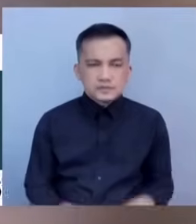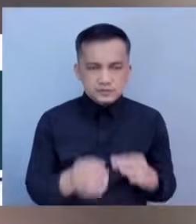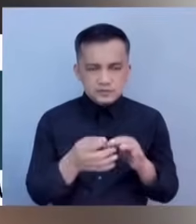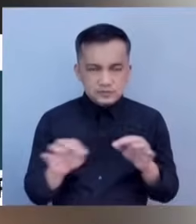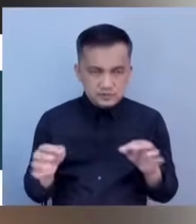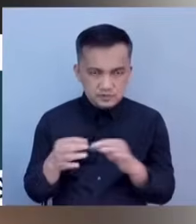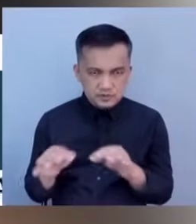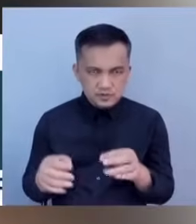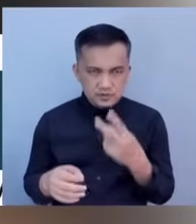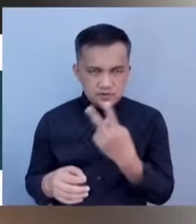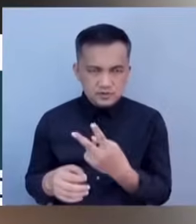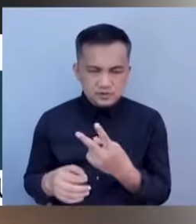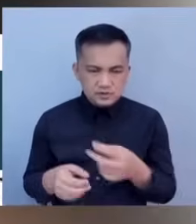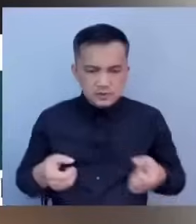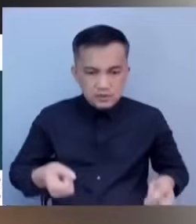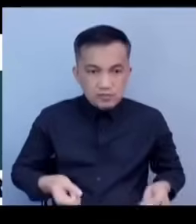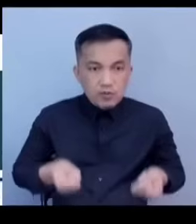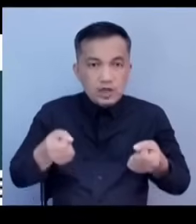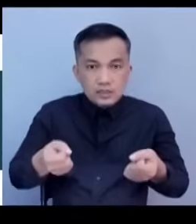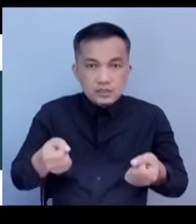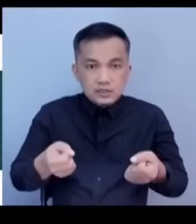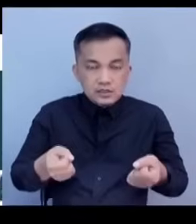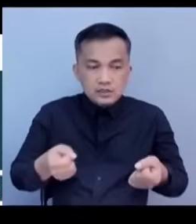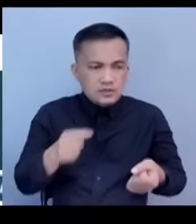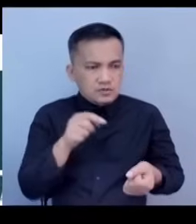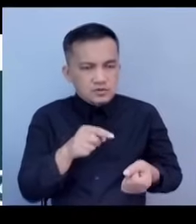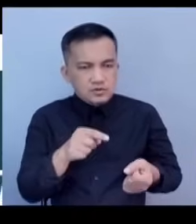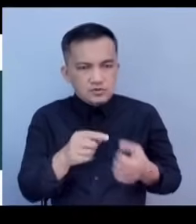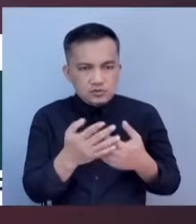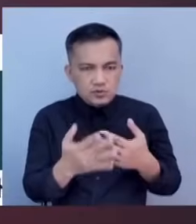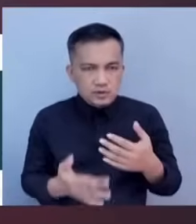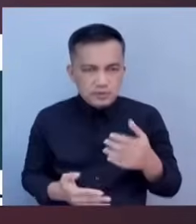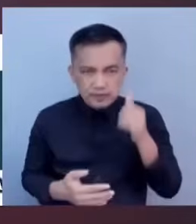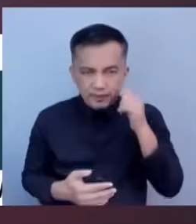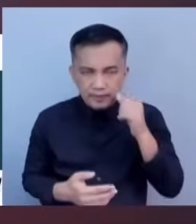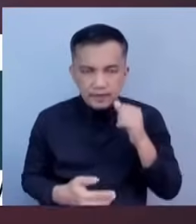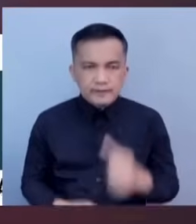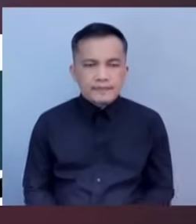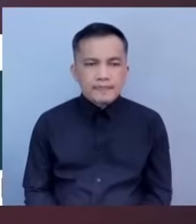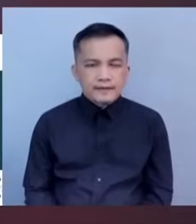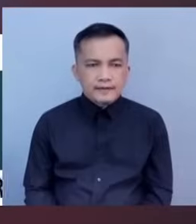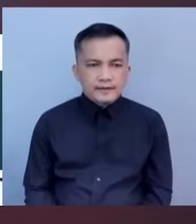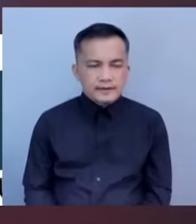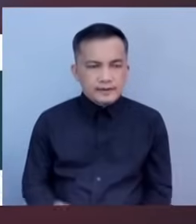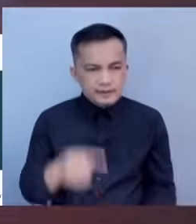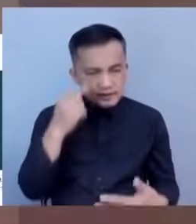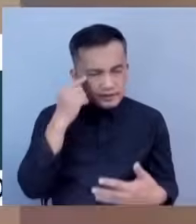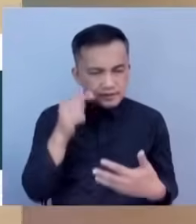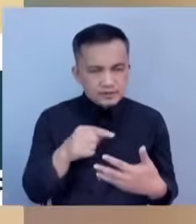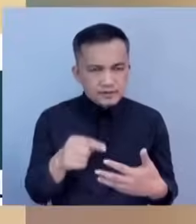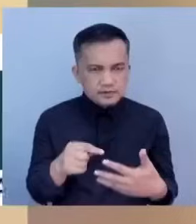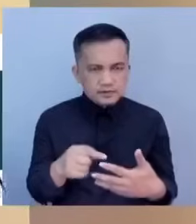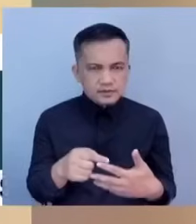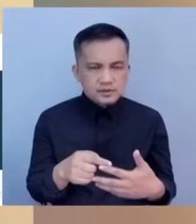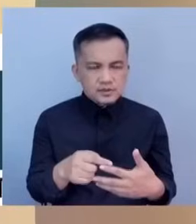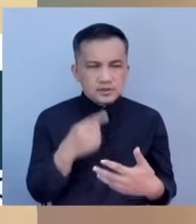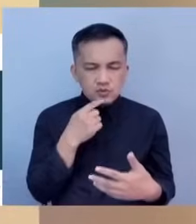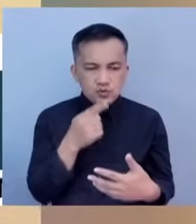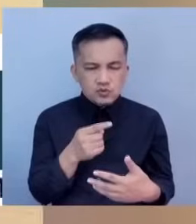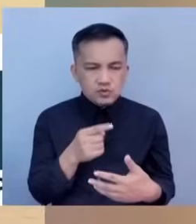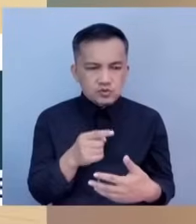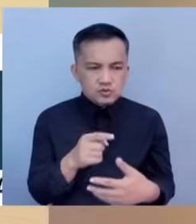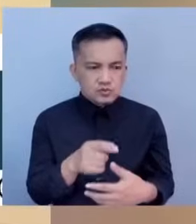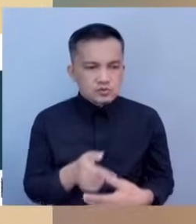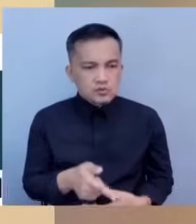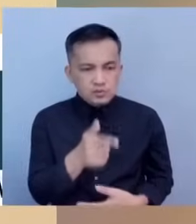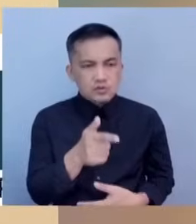natin, ito po yung nagbuhat mismo doon sa dugo ang babae. Yung na-identify po na nagmamando at tumutok ng